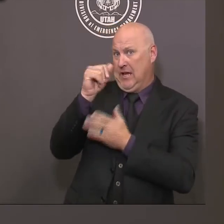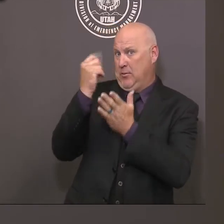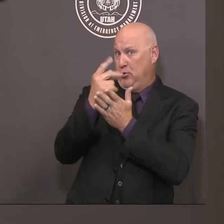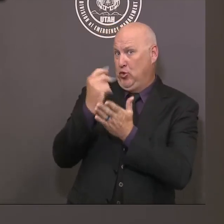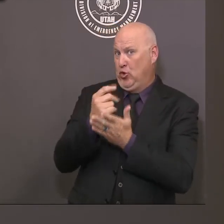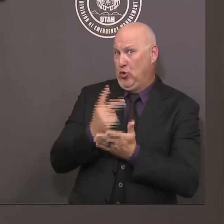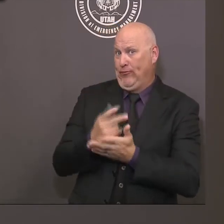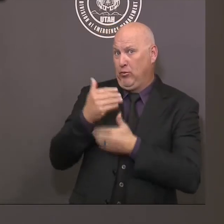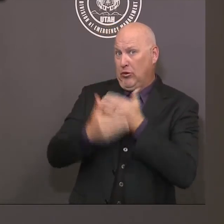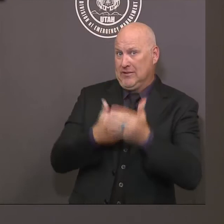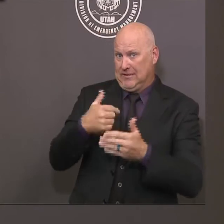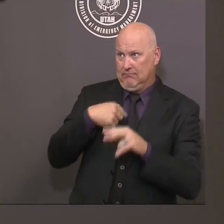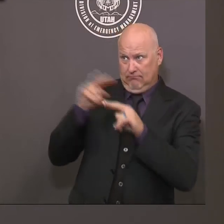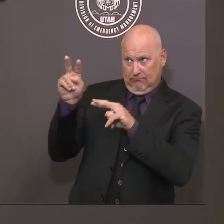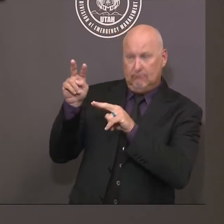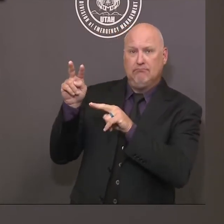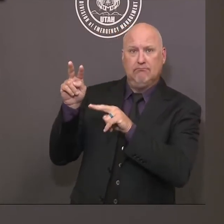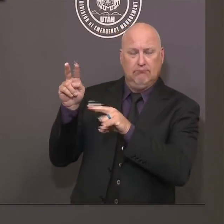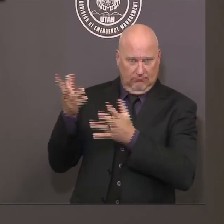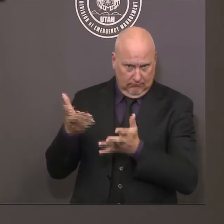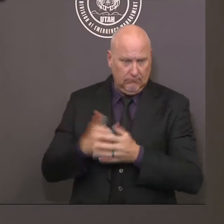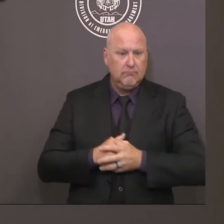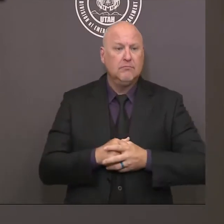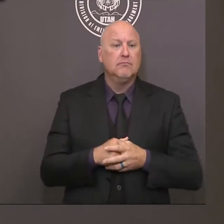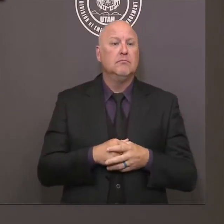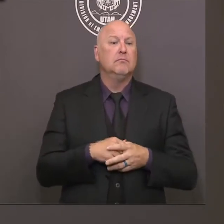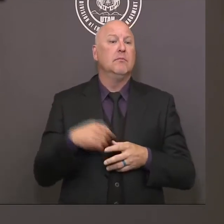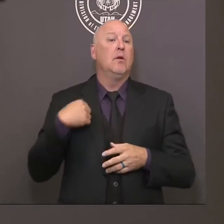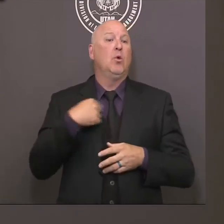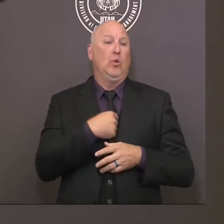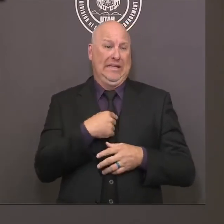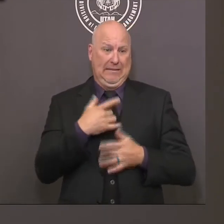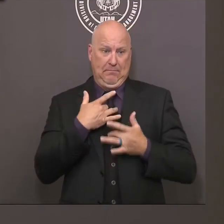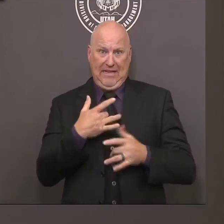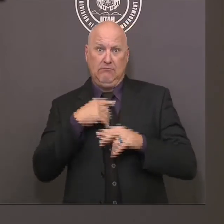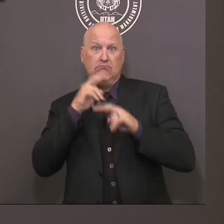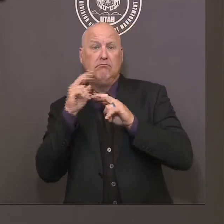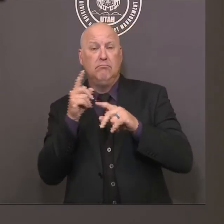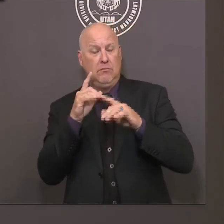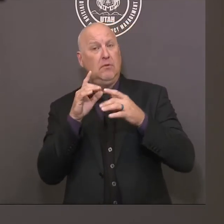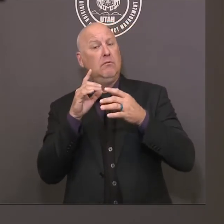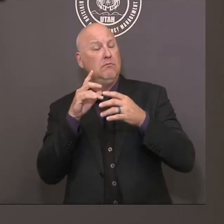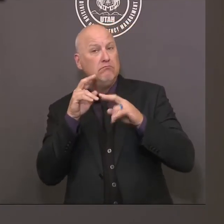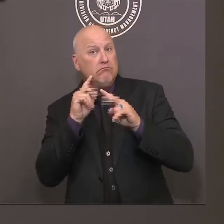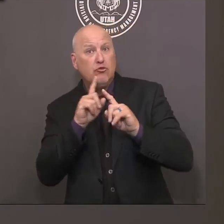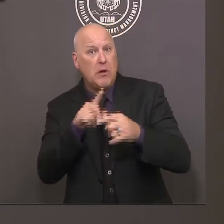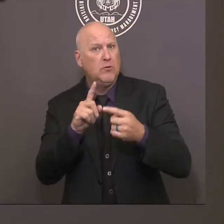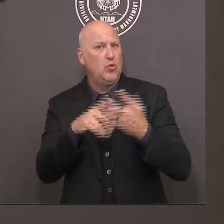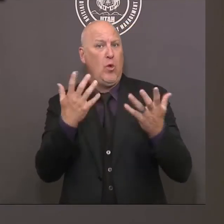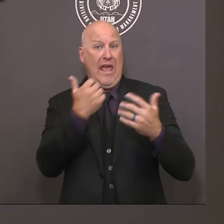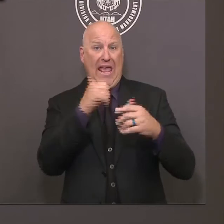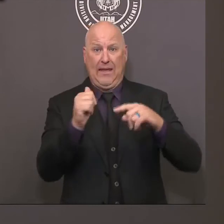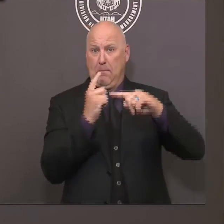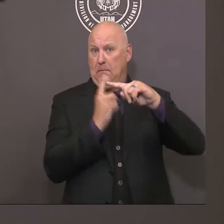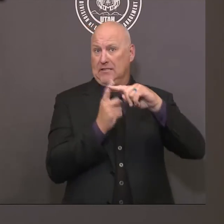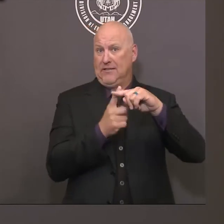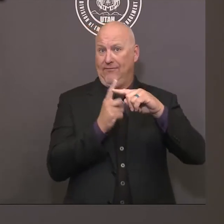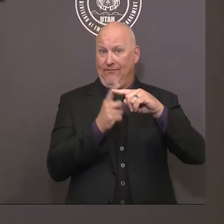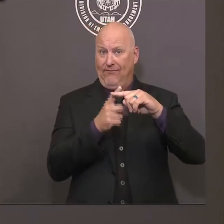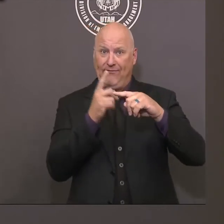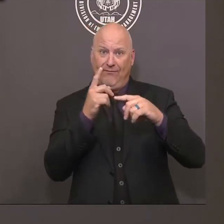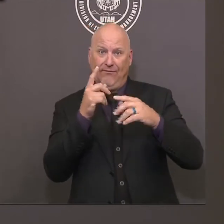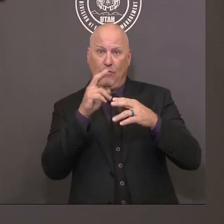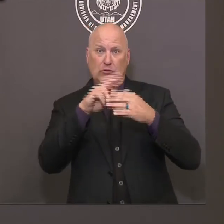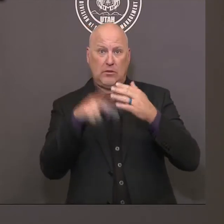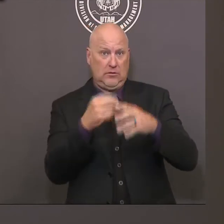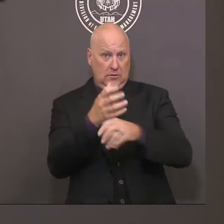results. So we respond to those with positive antibody results, positive PCR results, and there are some antigen testing out there as well.